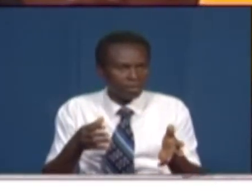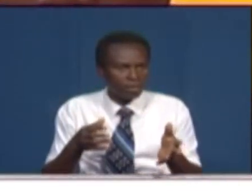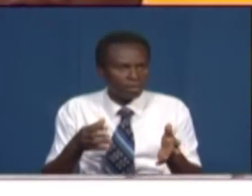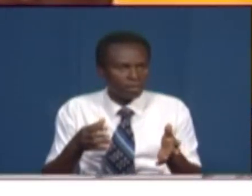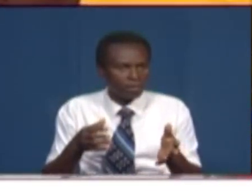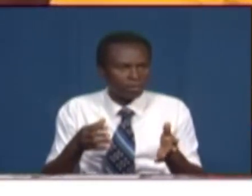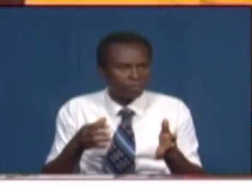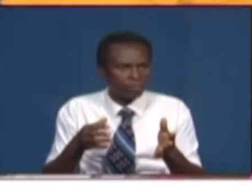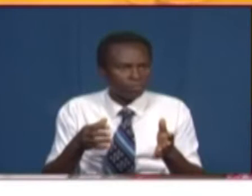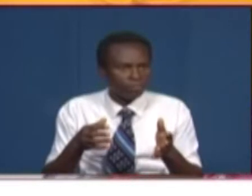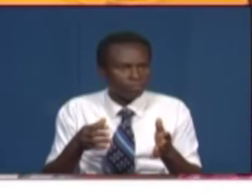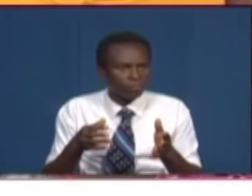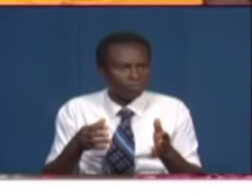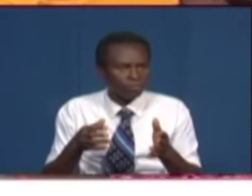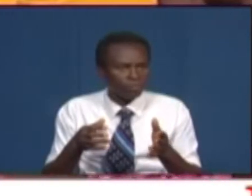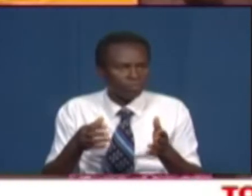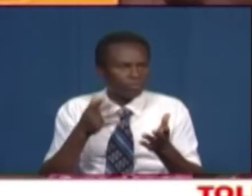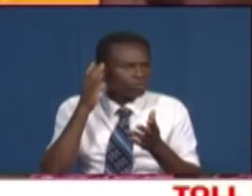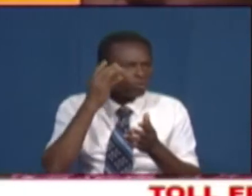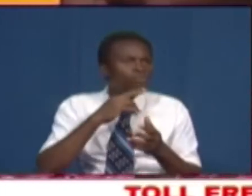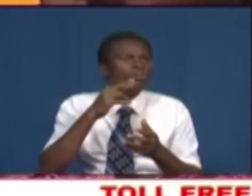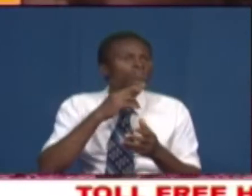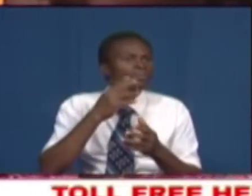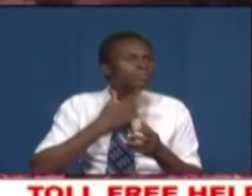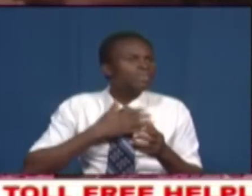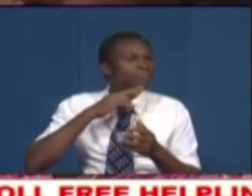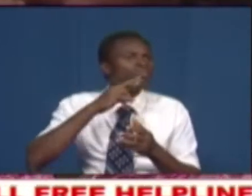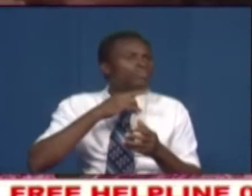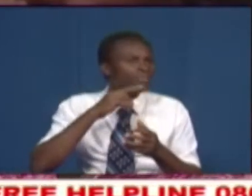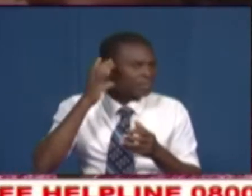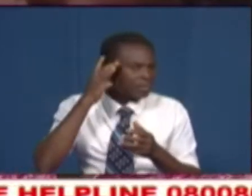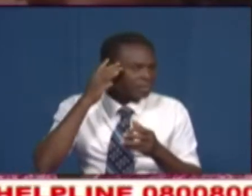having this discussion with you. Matilda, can you switch, just put on your microphone? Right.